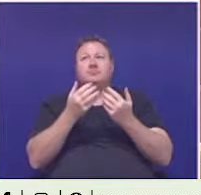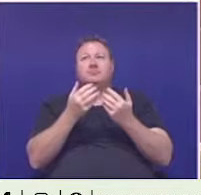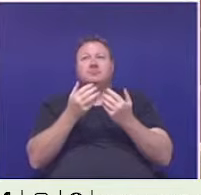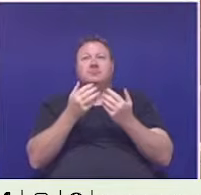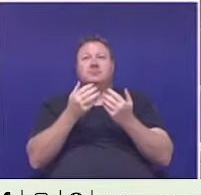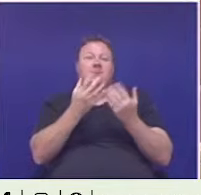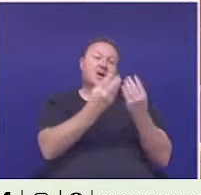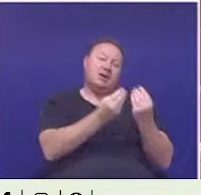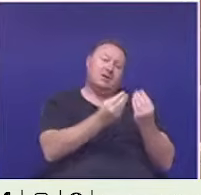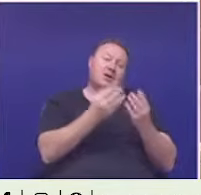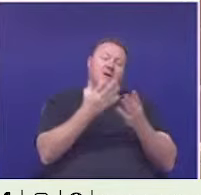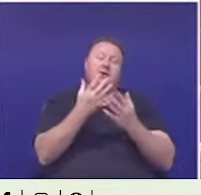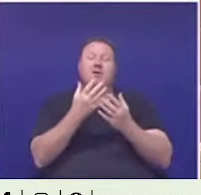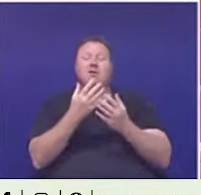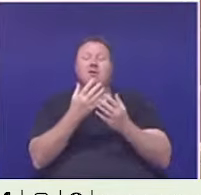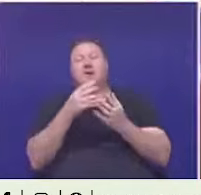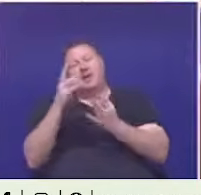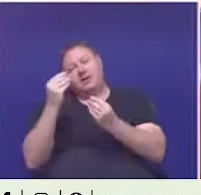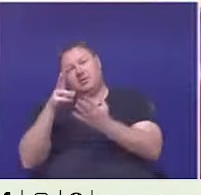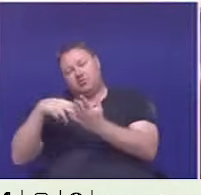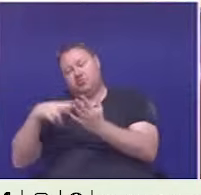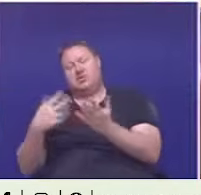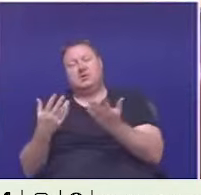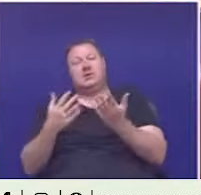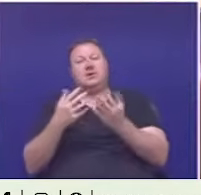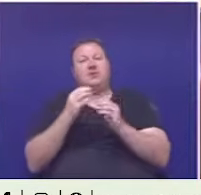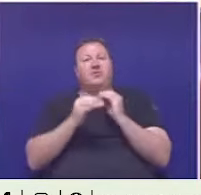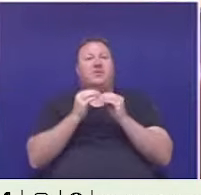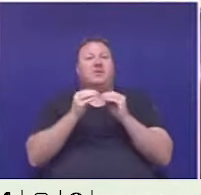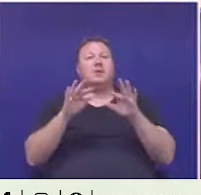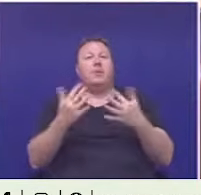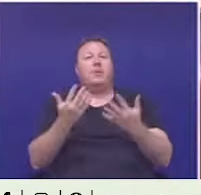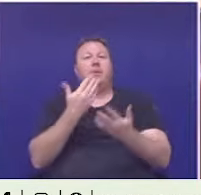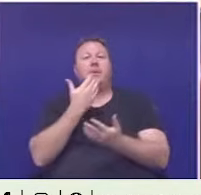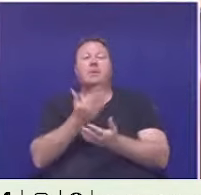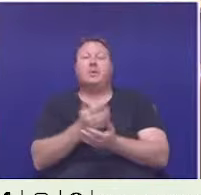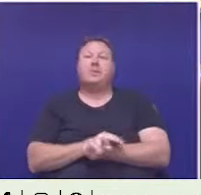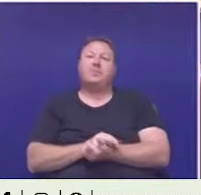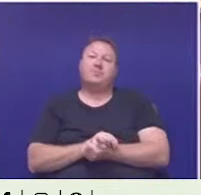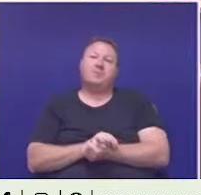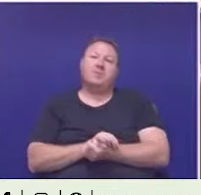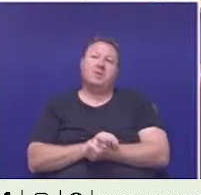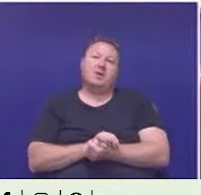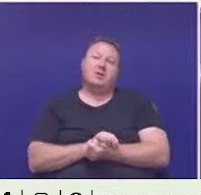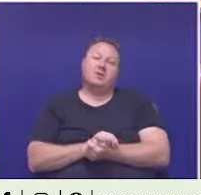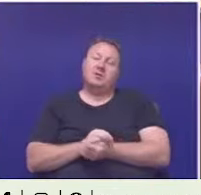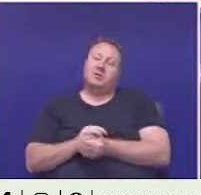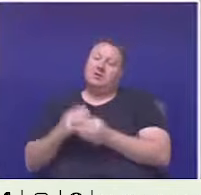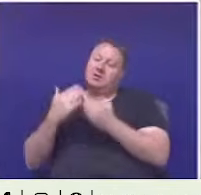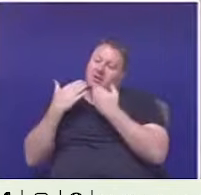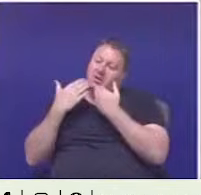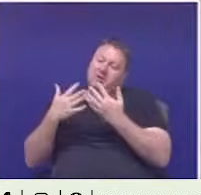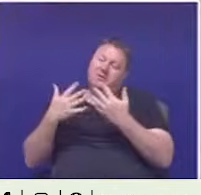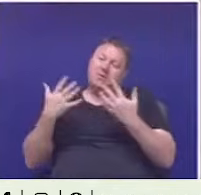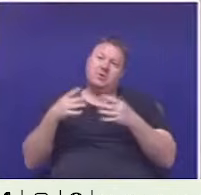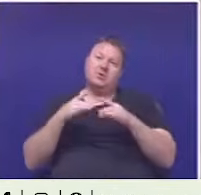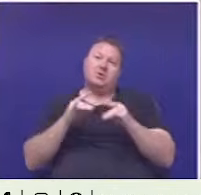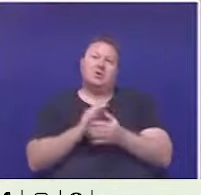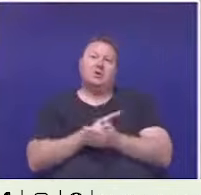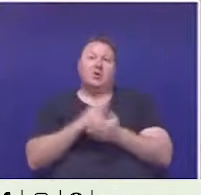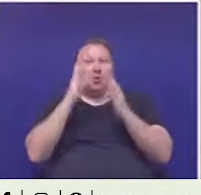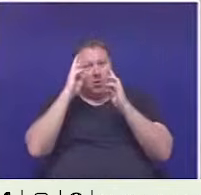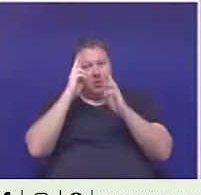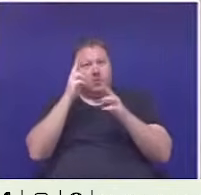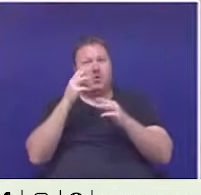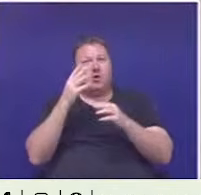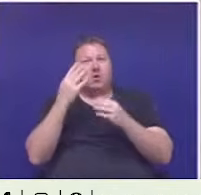literacy and numeracy? Thank you. Thank you. Over. Thank you very much, Chair. I hope the honourable member